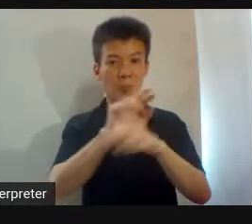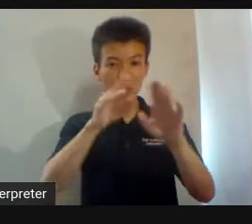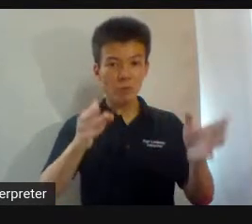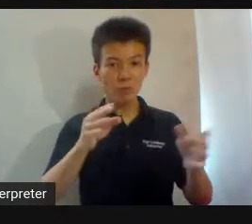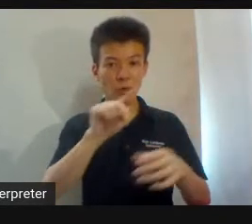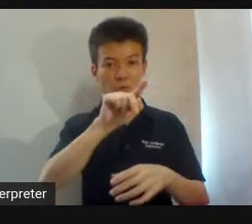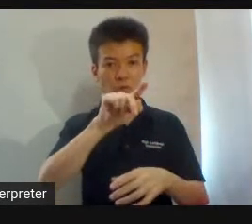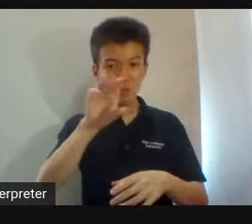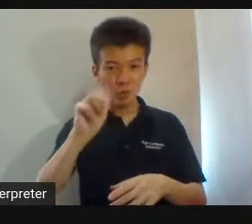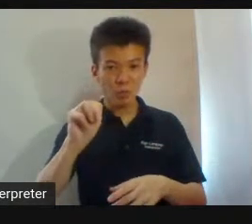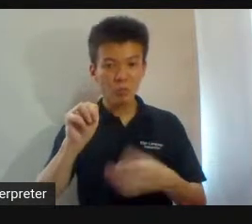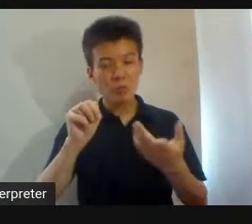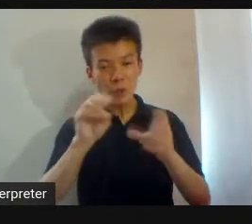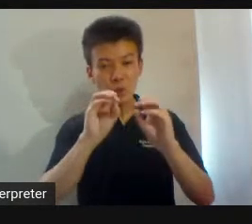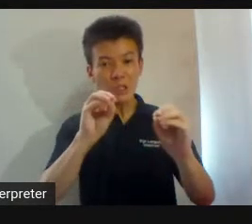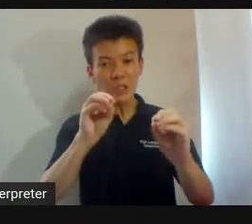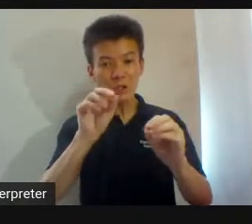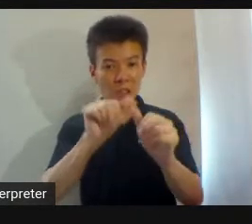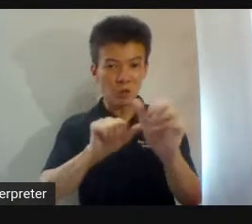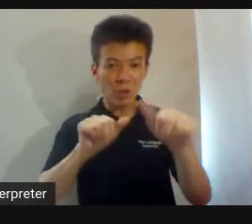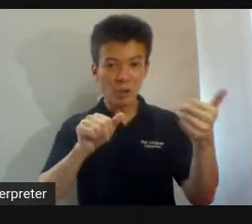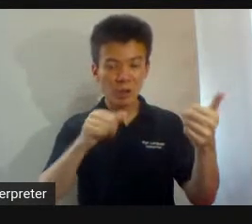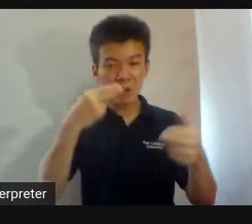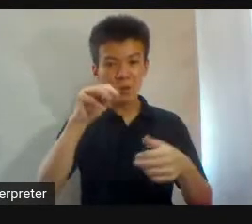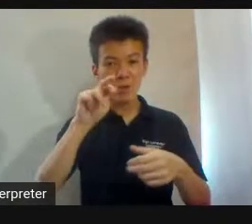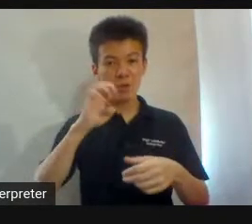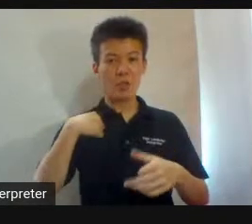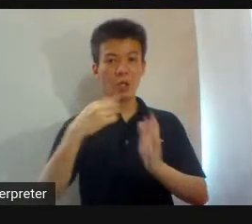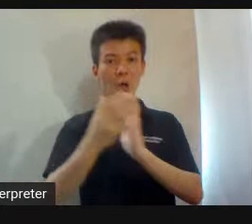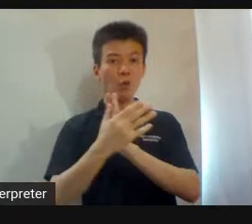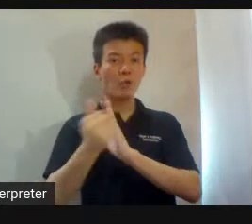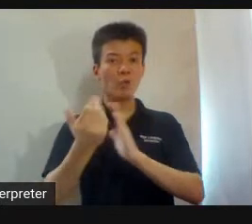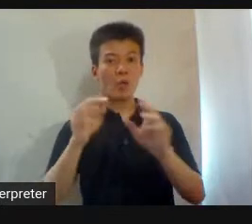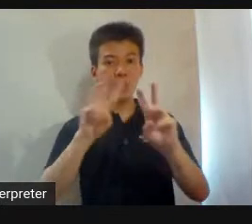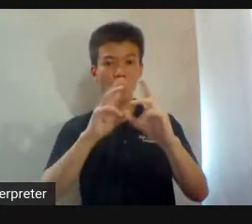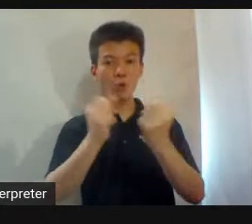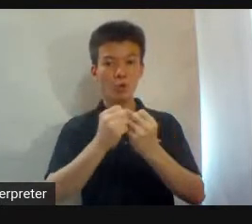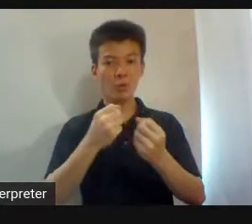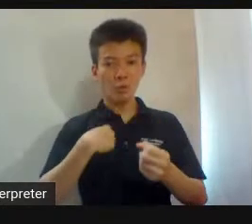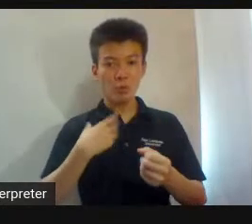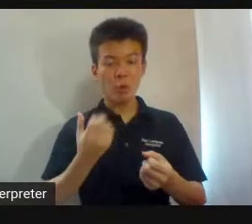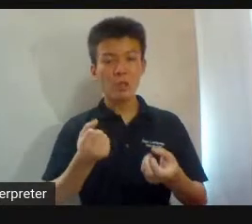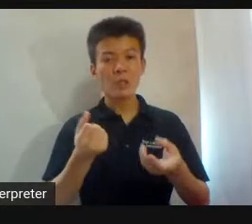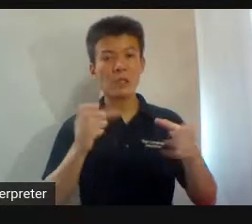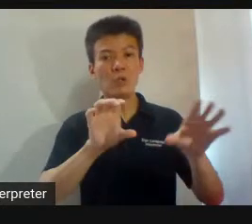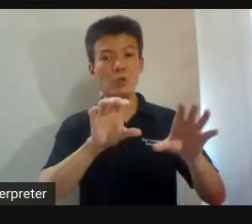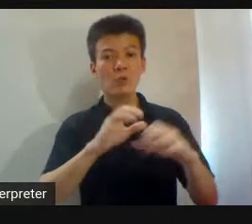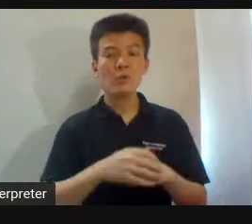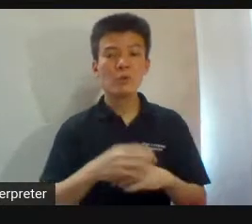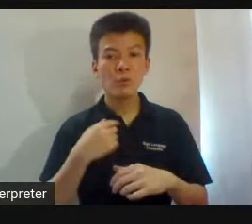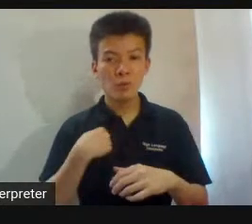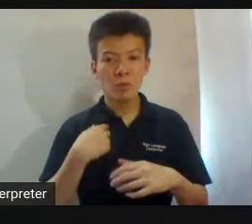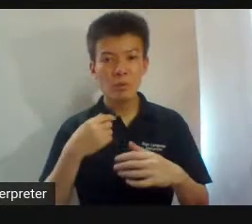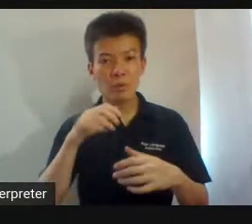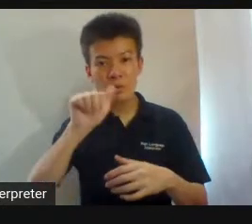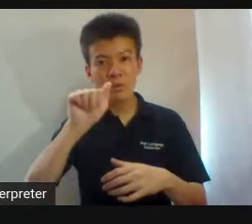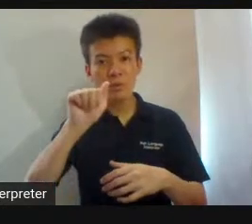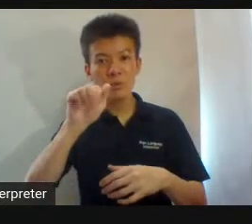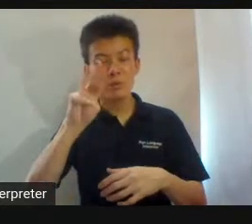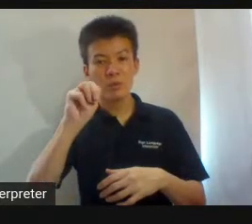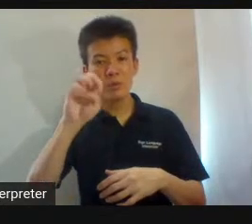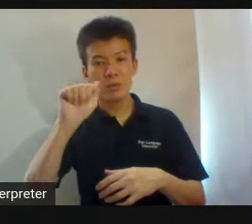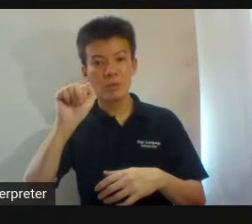Zoom to teach each other, to hone our skills. Well, what are the workshops that you would like to do? So we have Amar, who's a